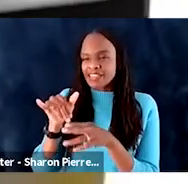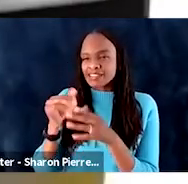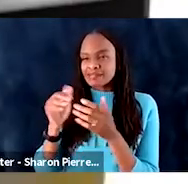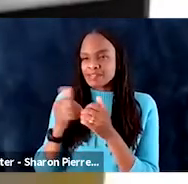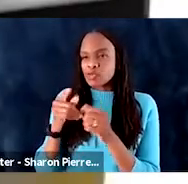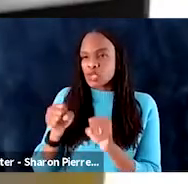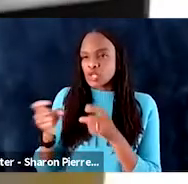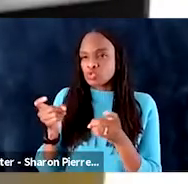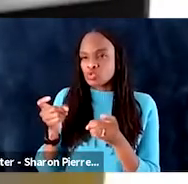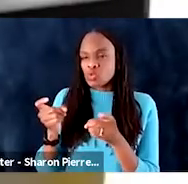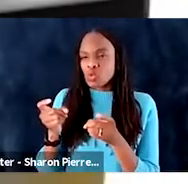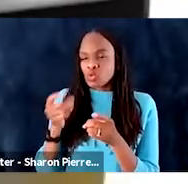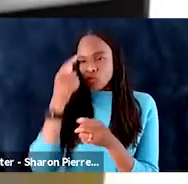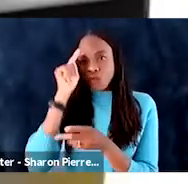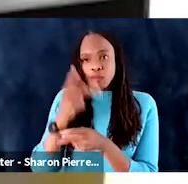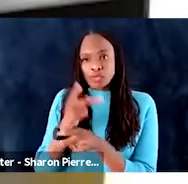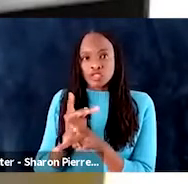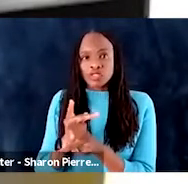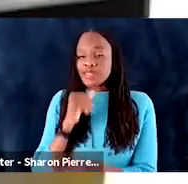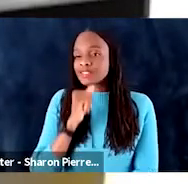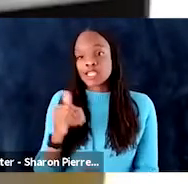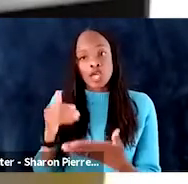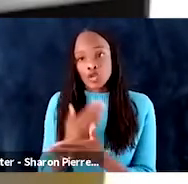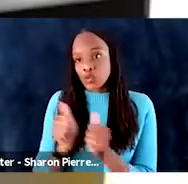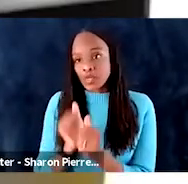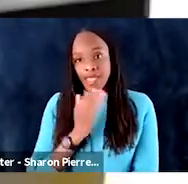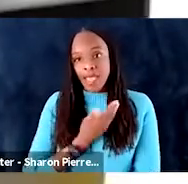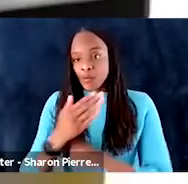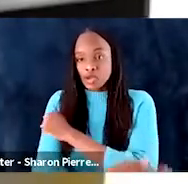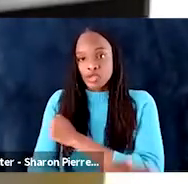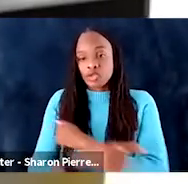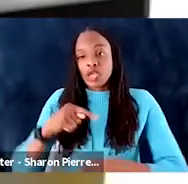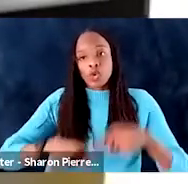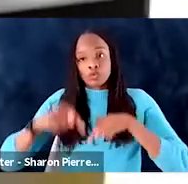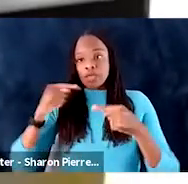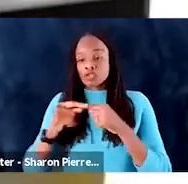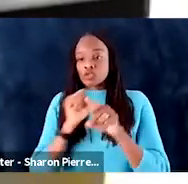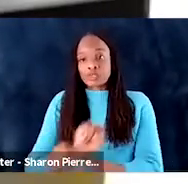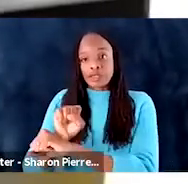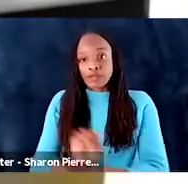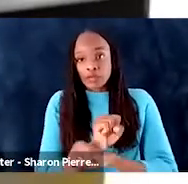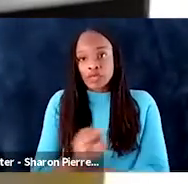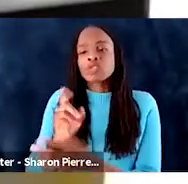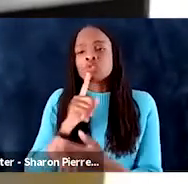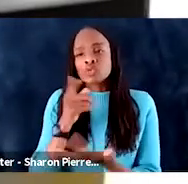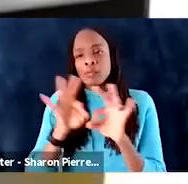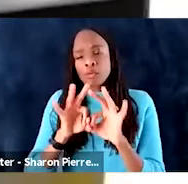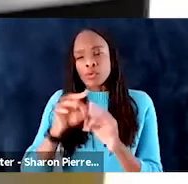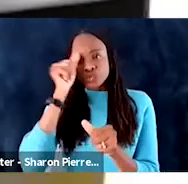of the means of production is nothing new in our country. It goes back as far as slavery. So it's important to remember